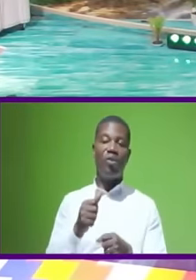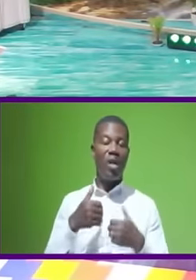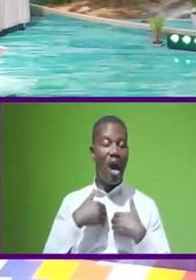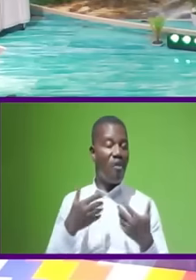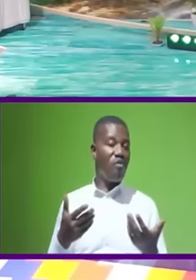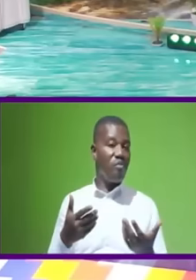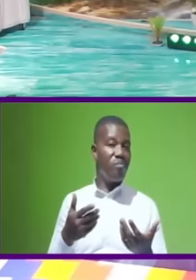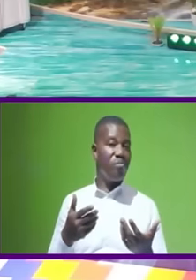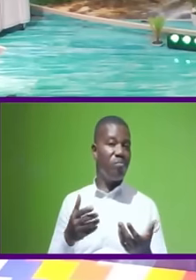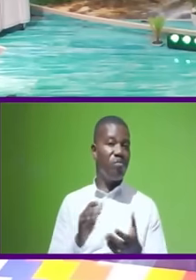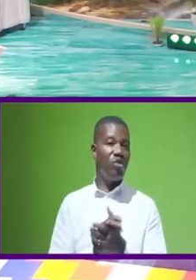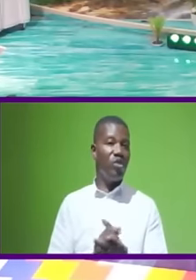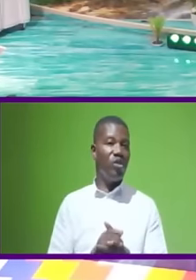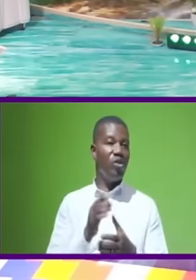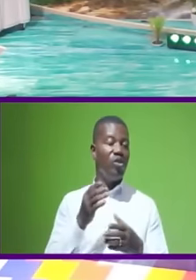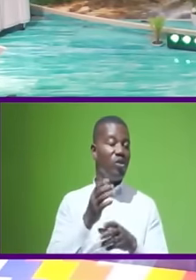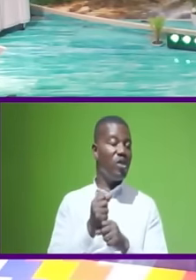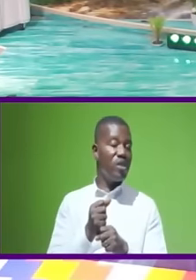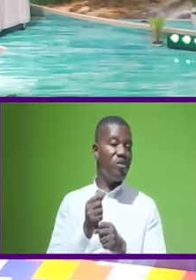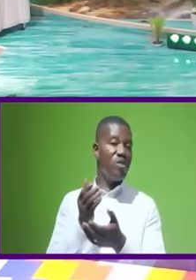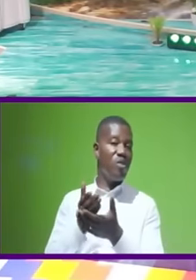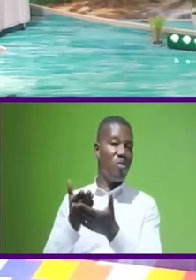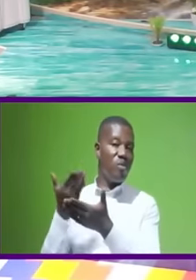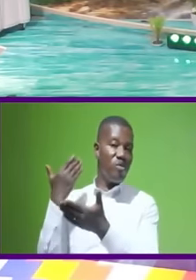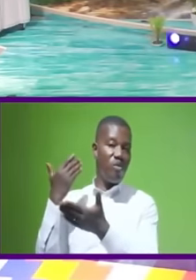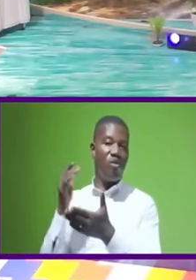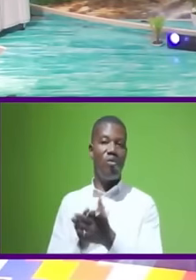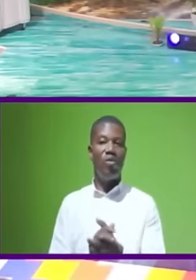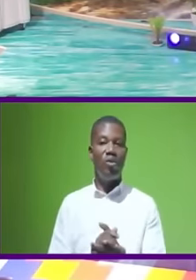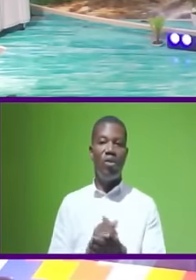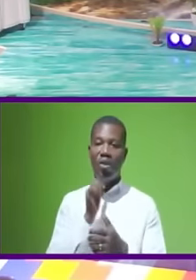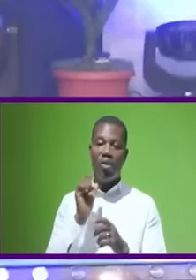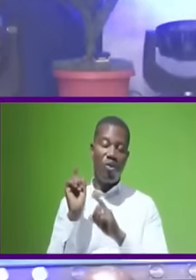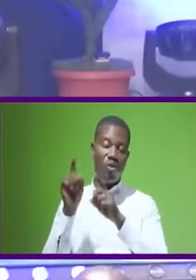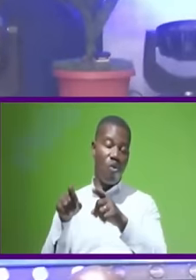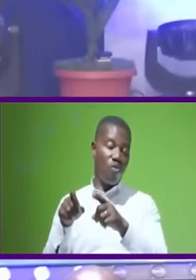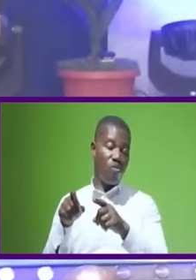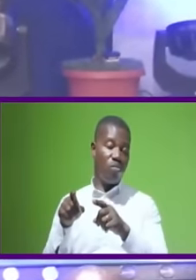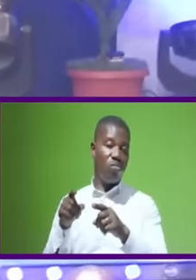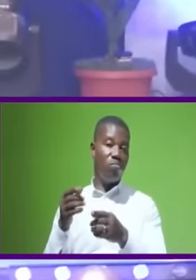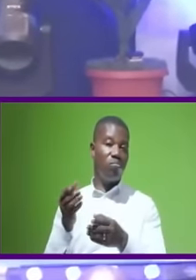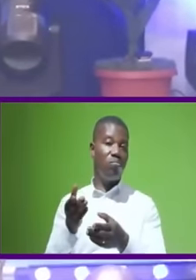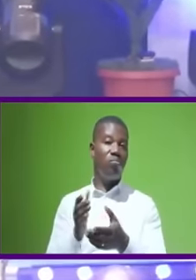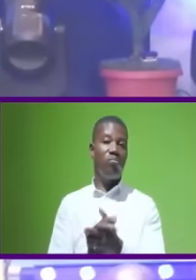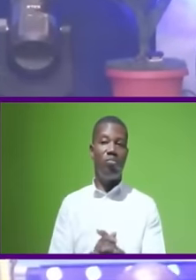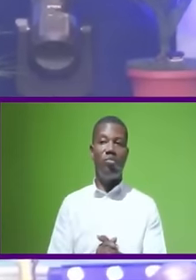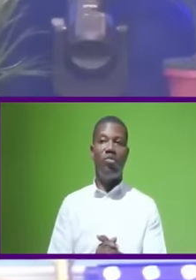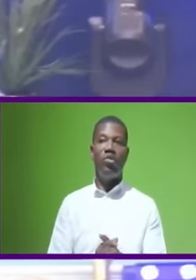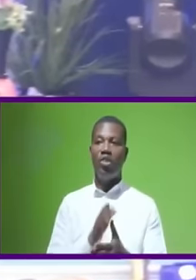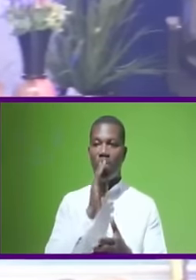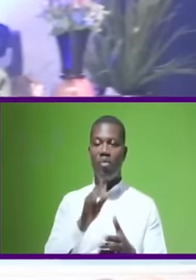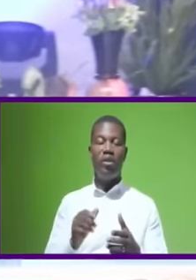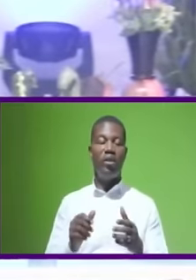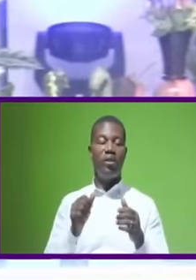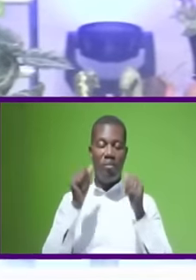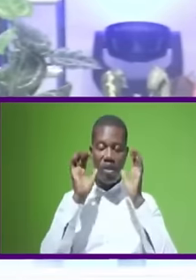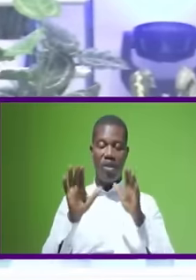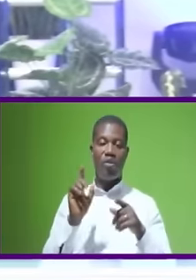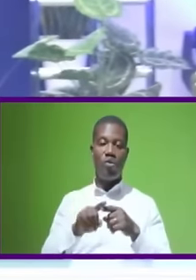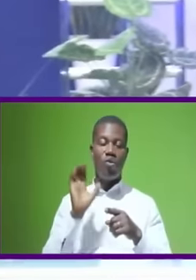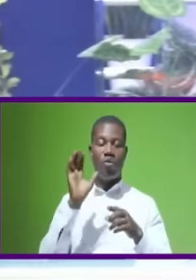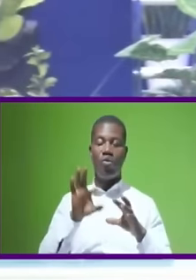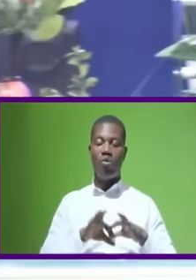ho. Wanya bibida. Yes. Emu ada ho. Enko ho bio. Enko ho bio. Emu ada ho. Anyen shire ma okara.